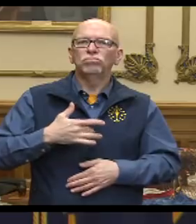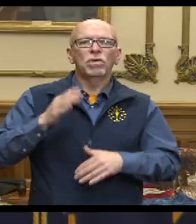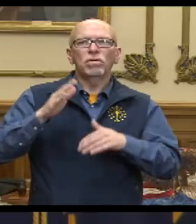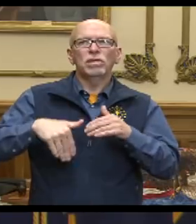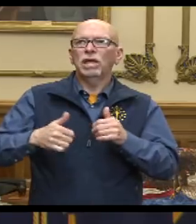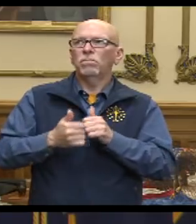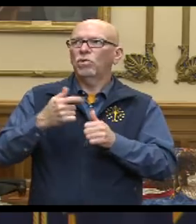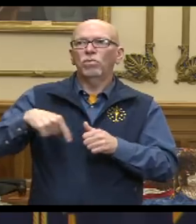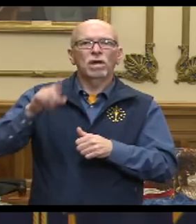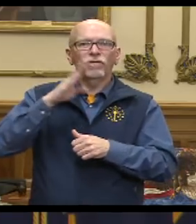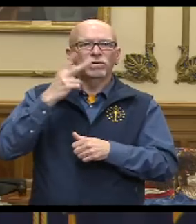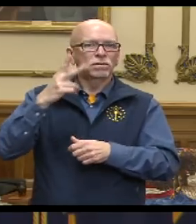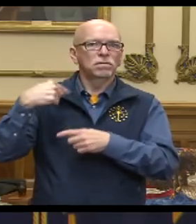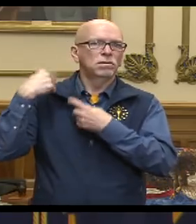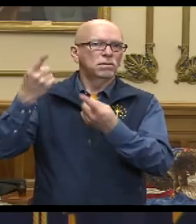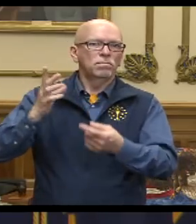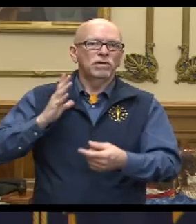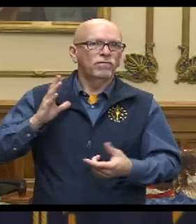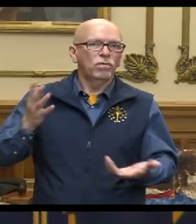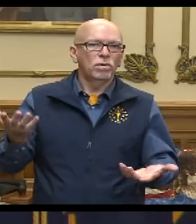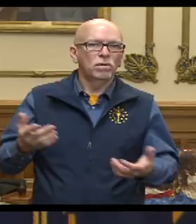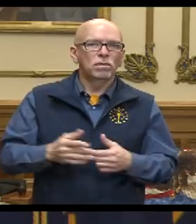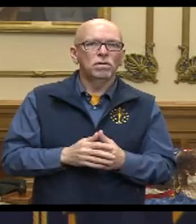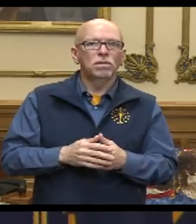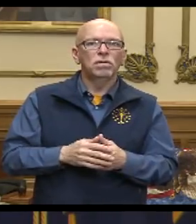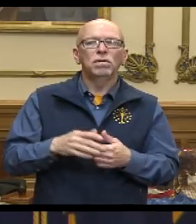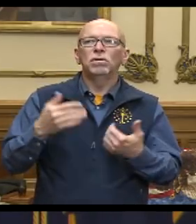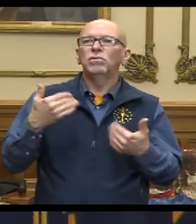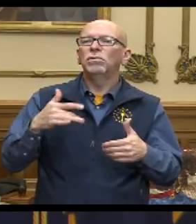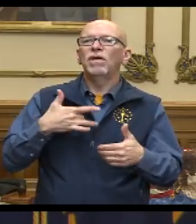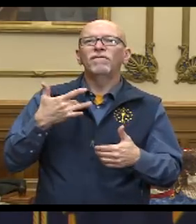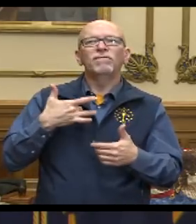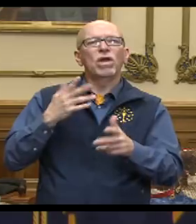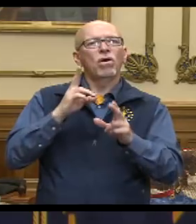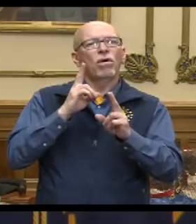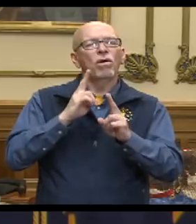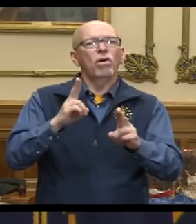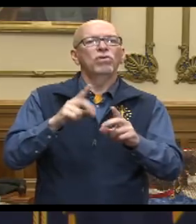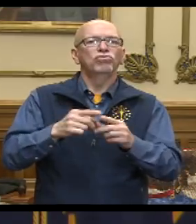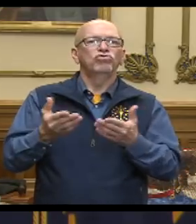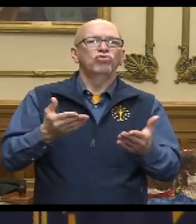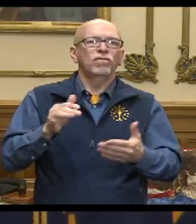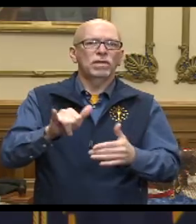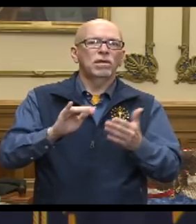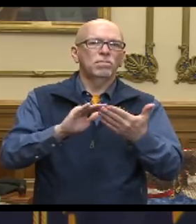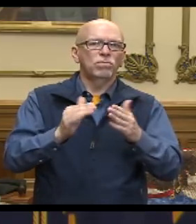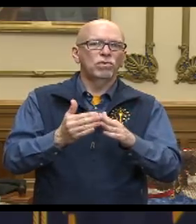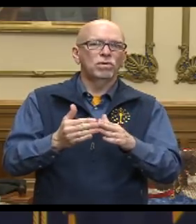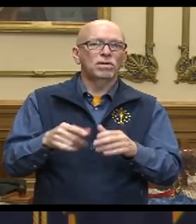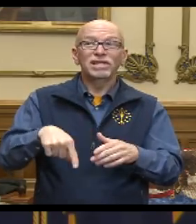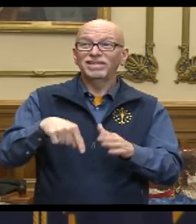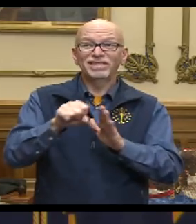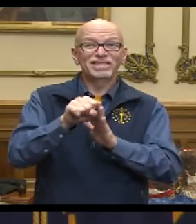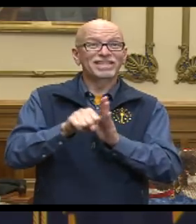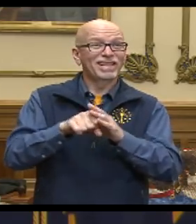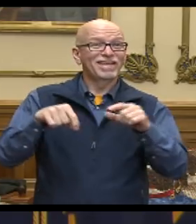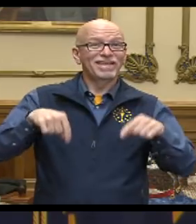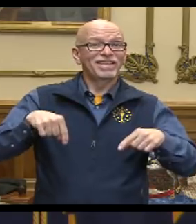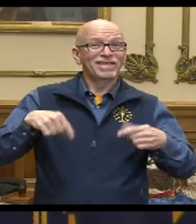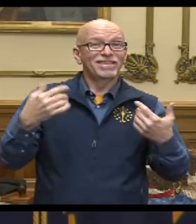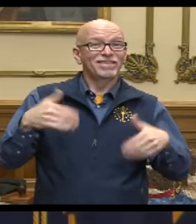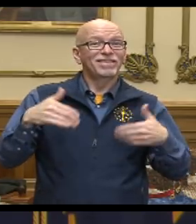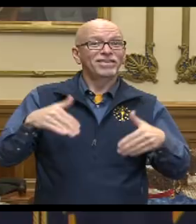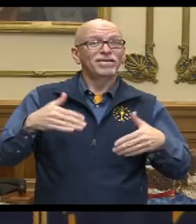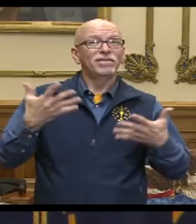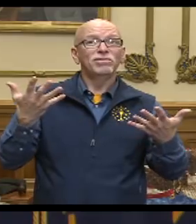have seen in this lifetime. It is an honor serving a community in a state which not only